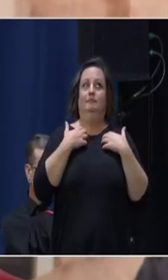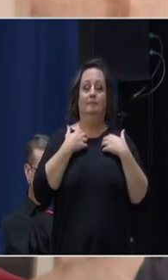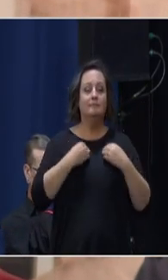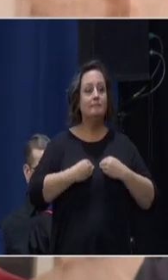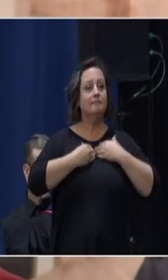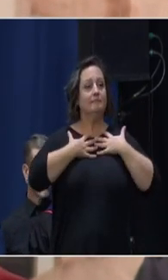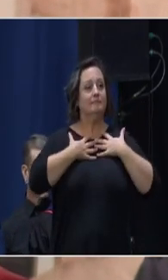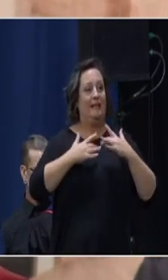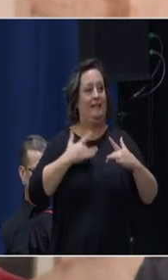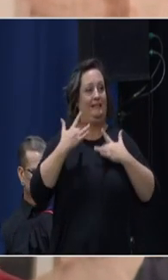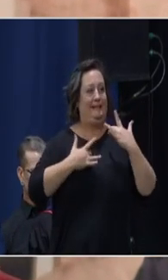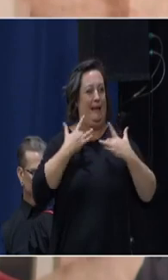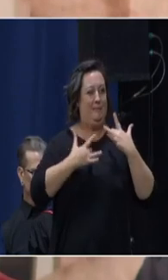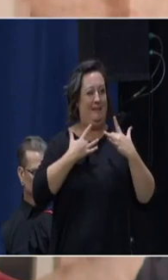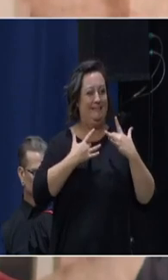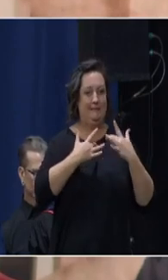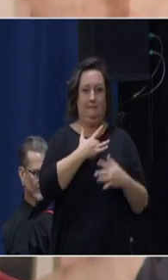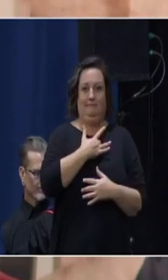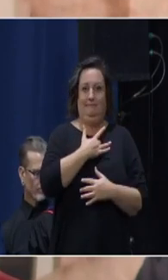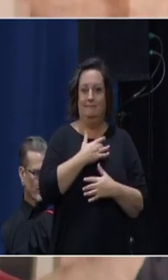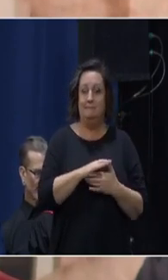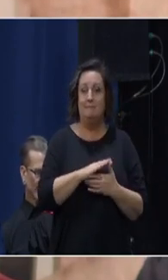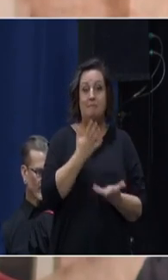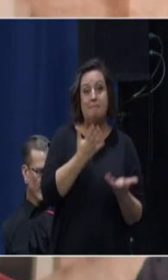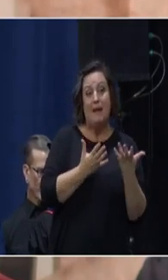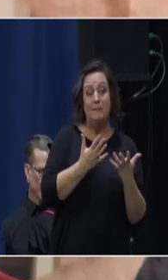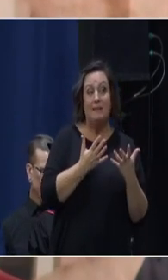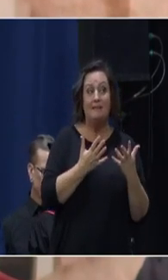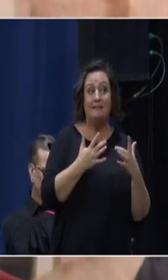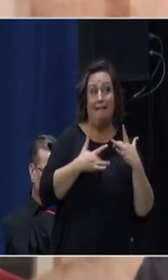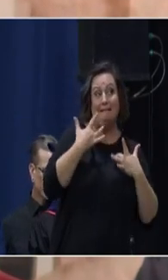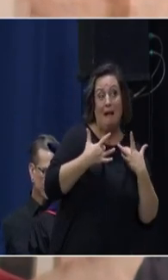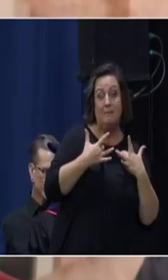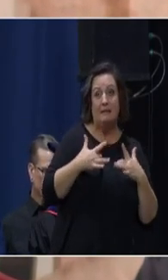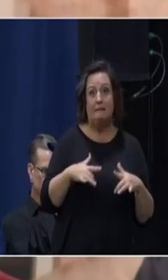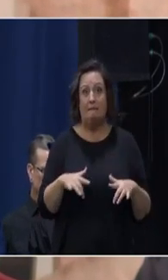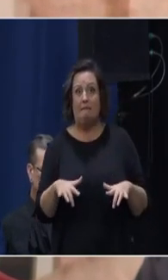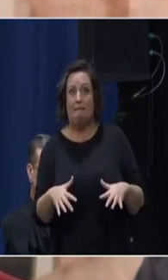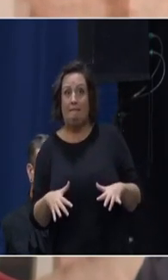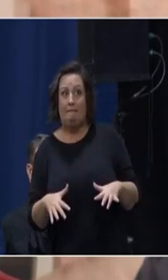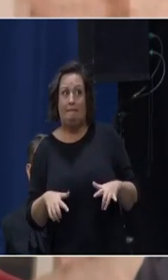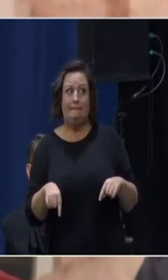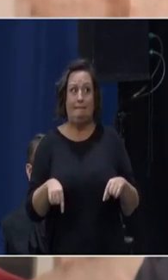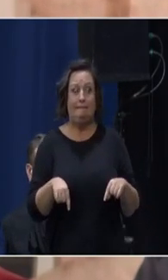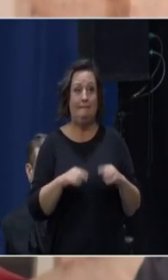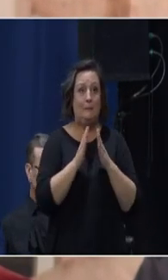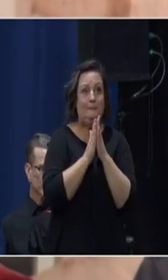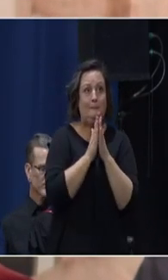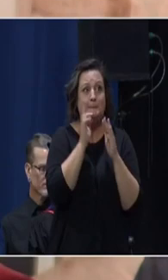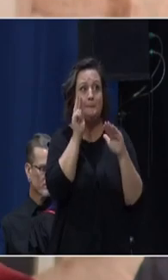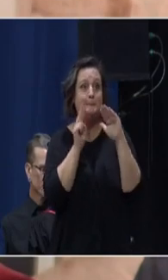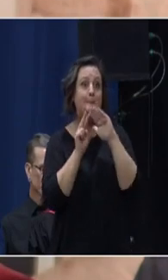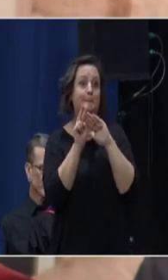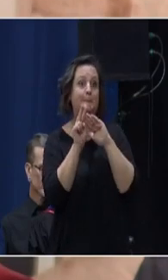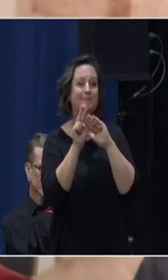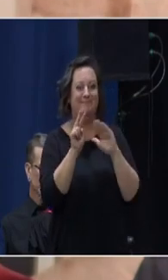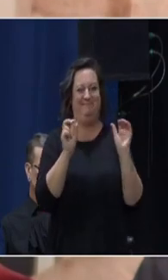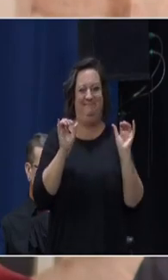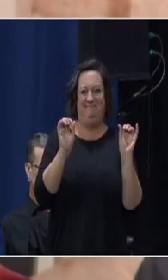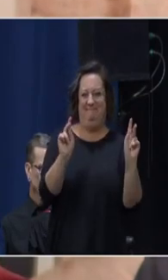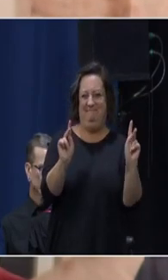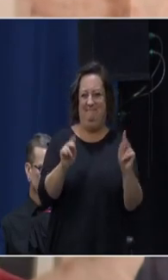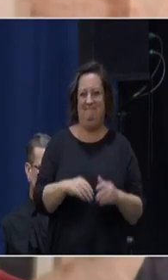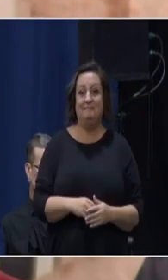feel right now. It may be mixed with nervousness or anticipation, and that is okay. What is